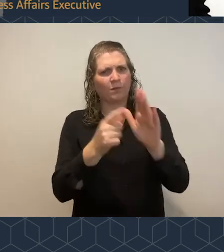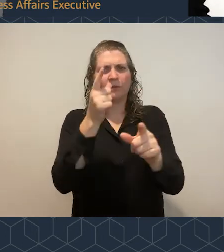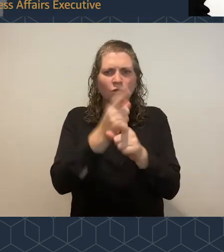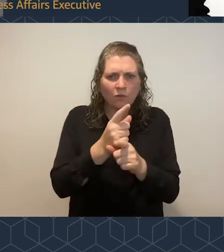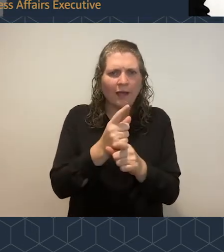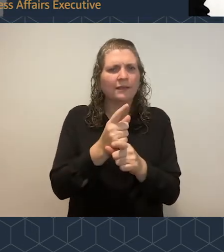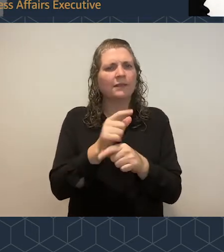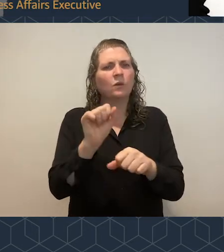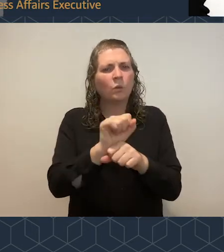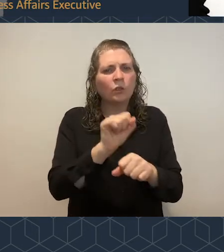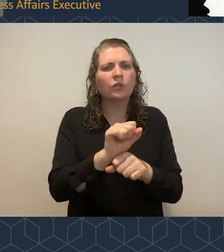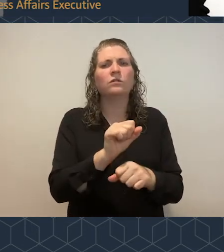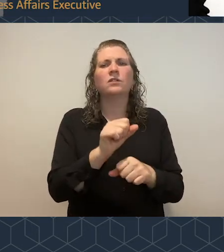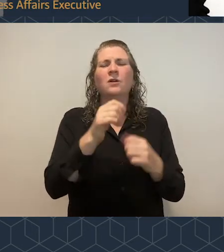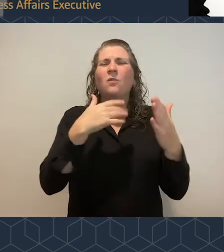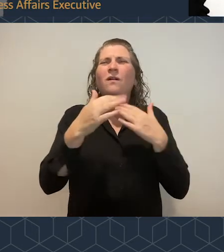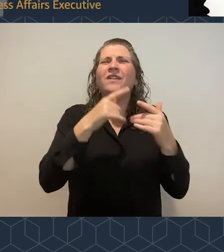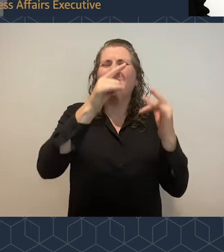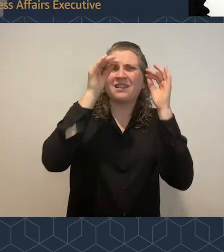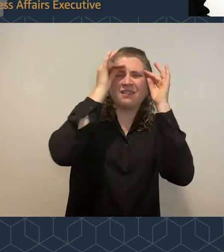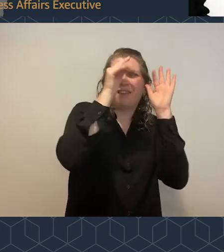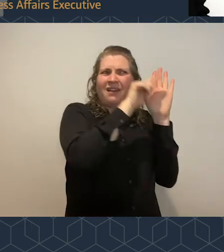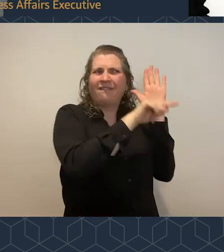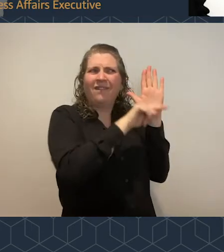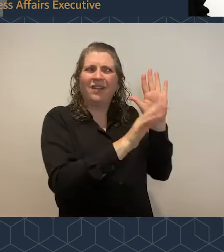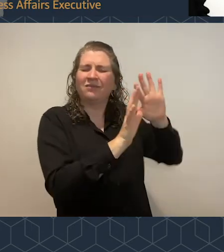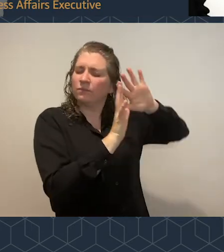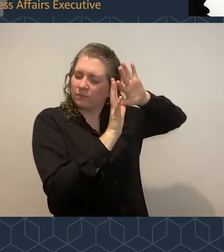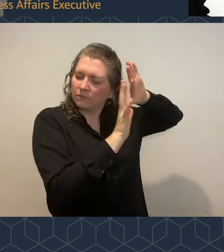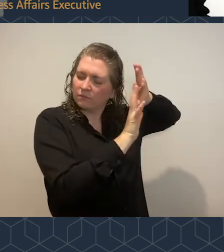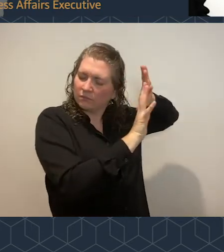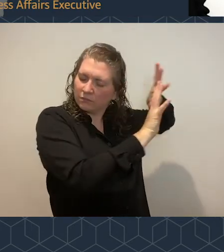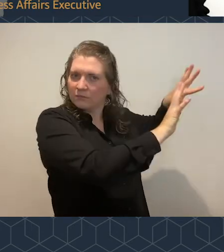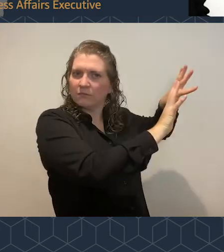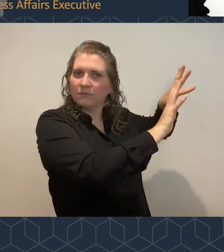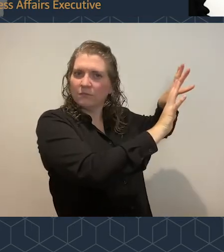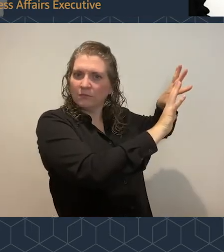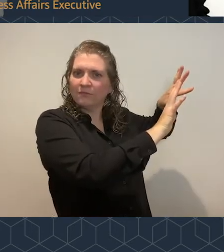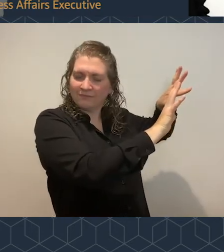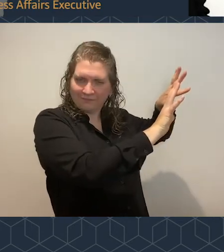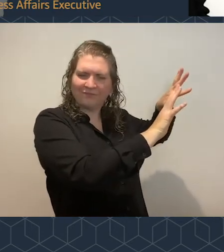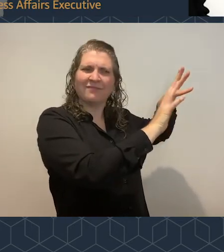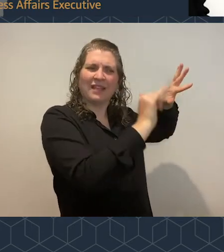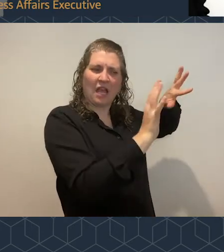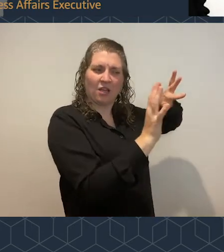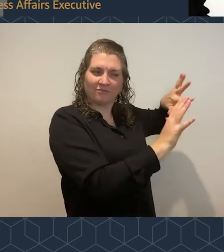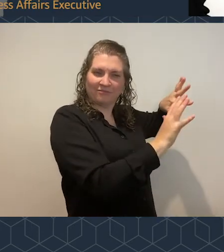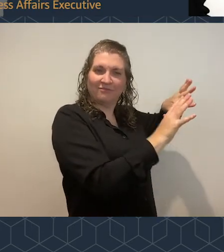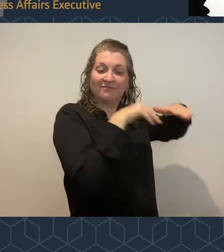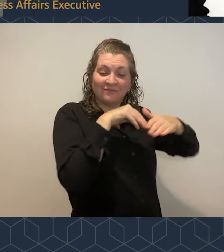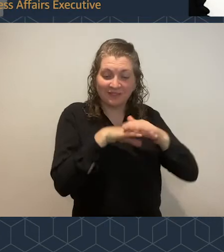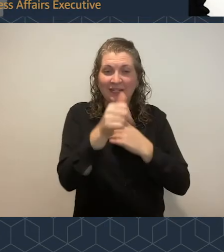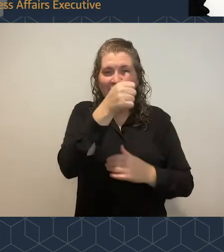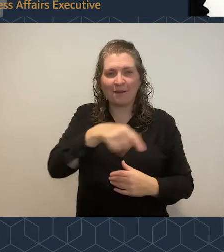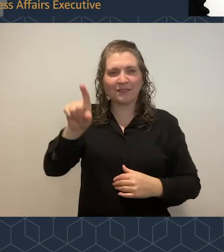it was that used to just run in my head. I just decided one day, you know what, like I'm going to bring my whole self, and everyone's going to take it or